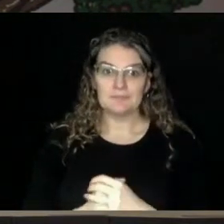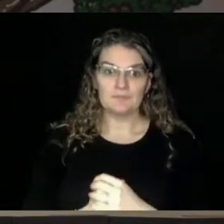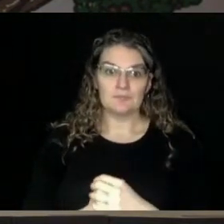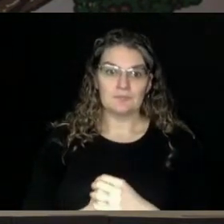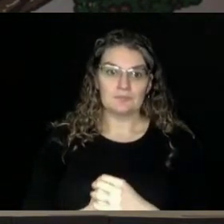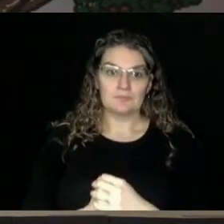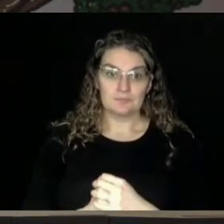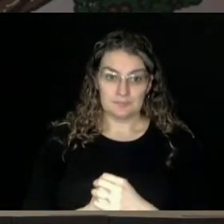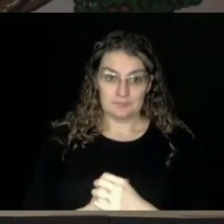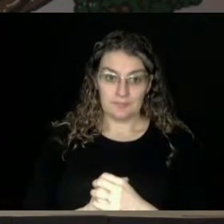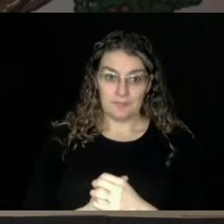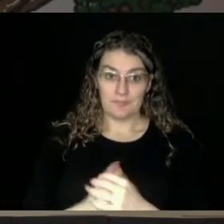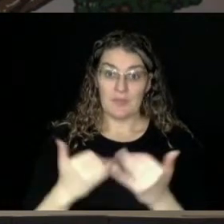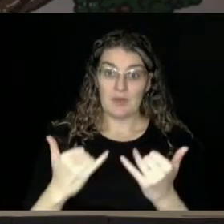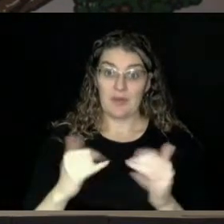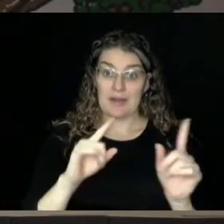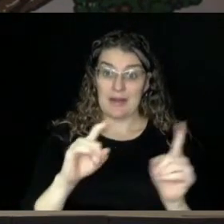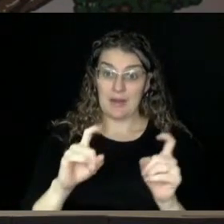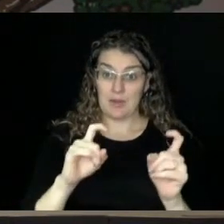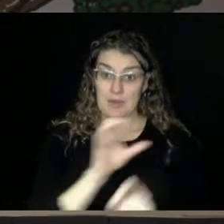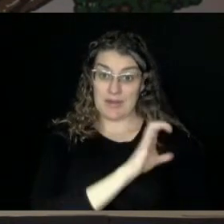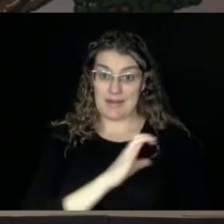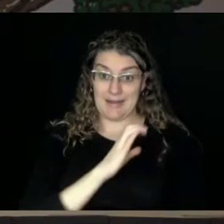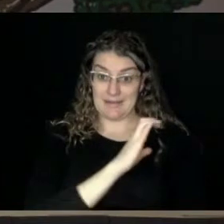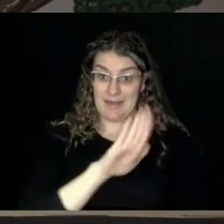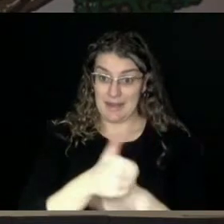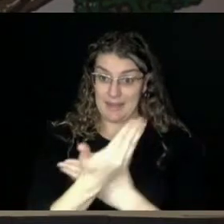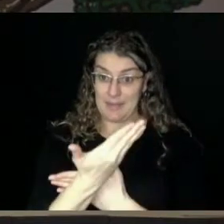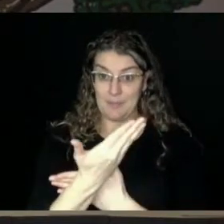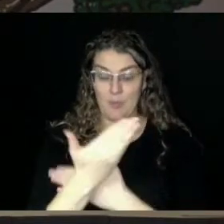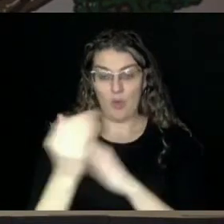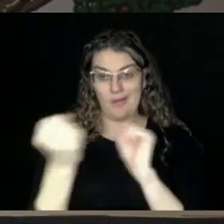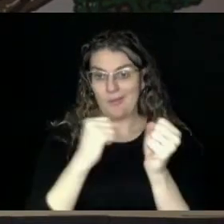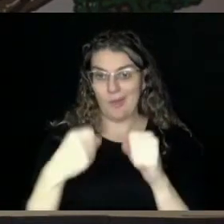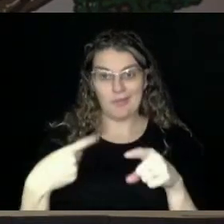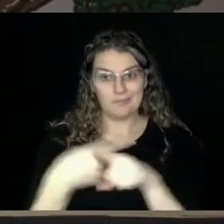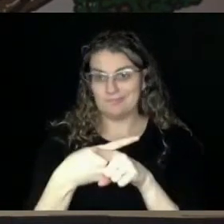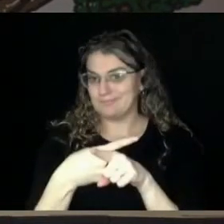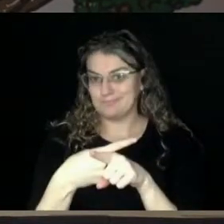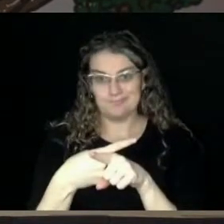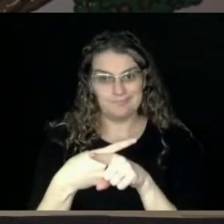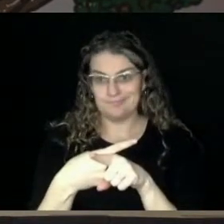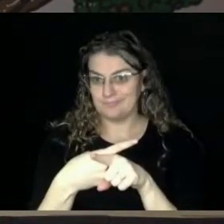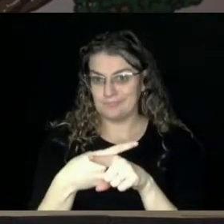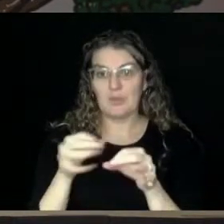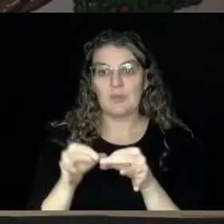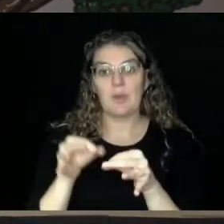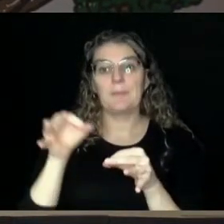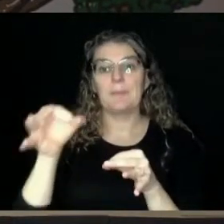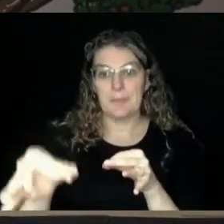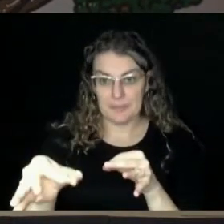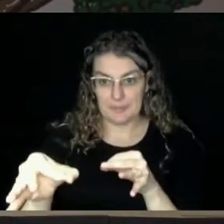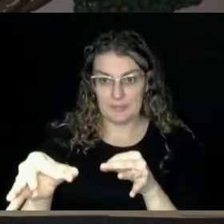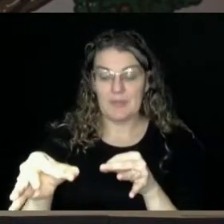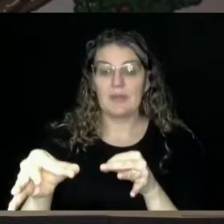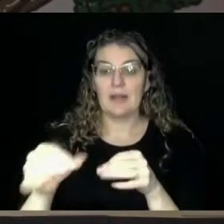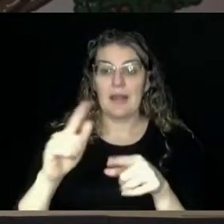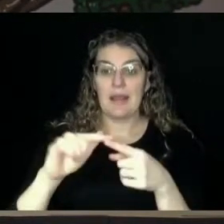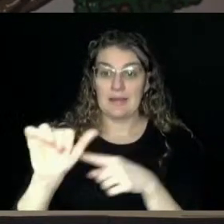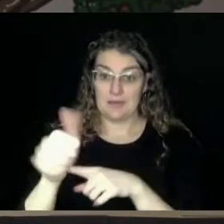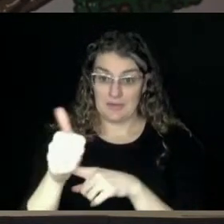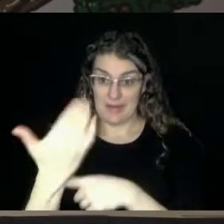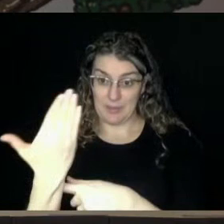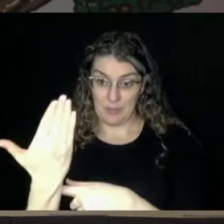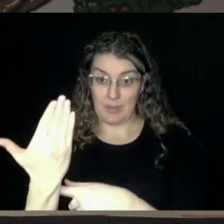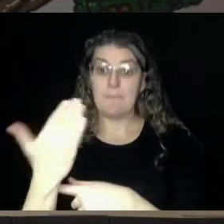Our testing clinics, because of the weather this morning in Slemon Park and Borden, were delayed opening until 10 a.m., but all of our